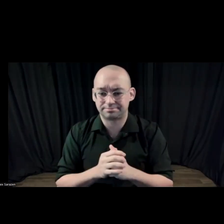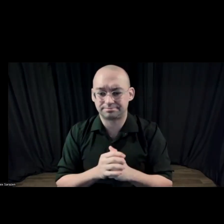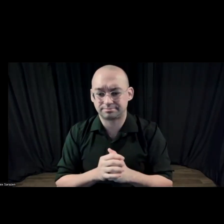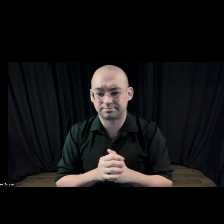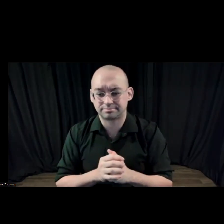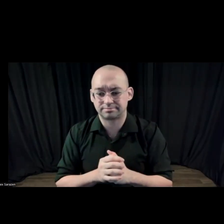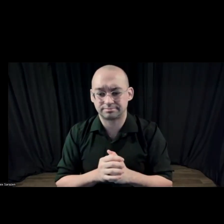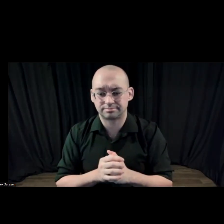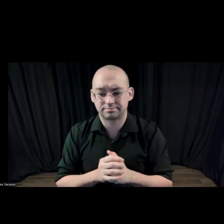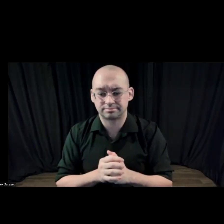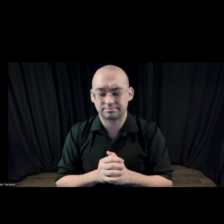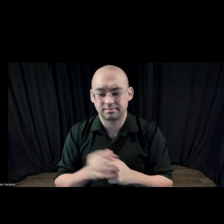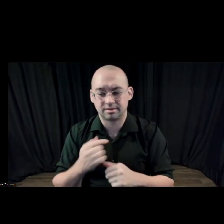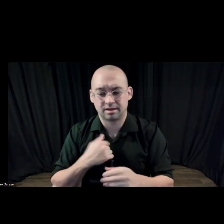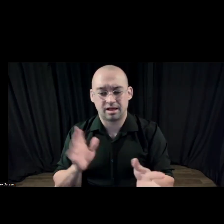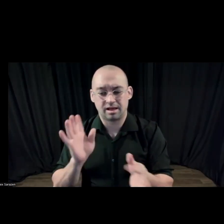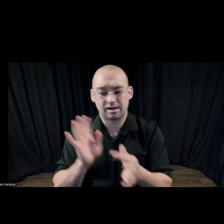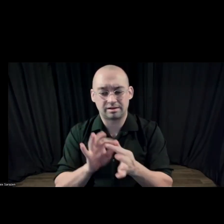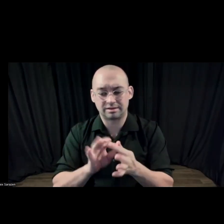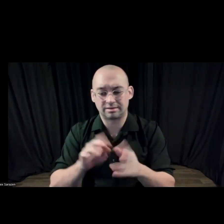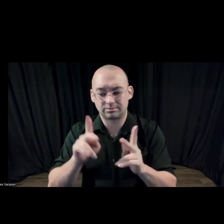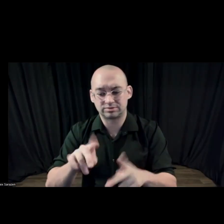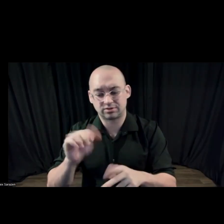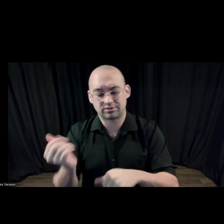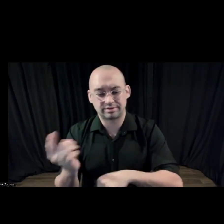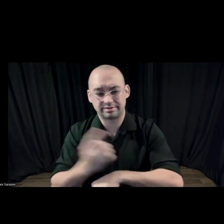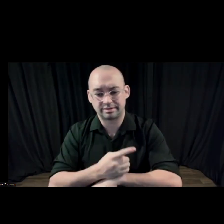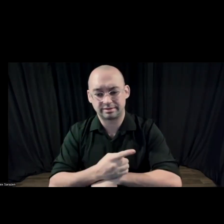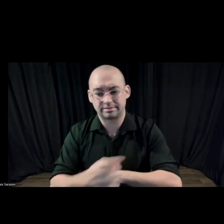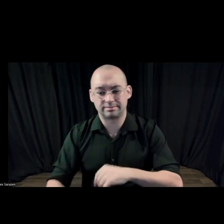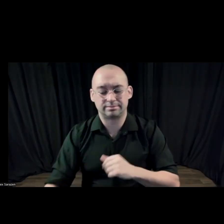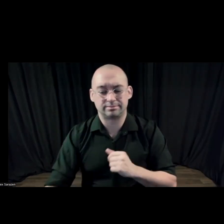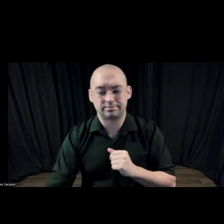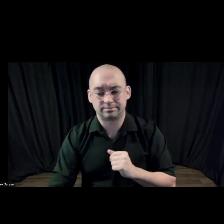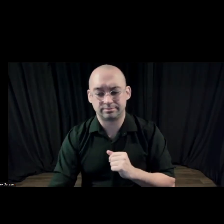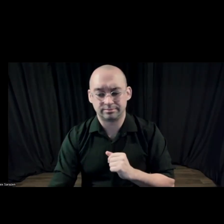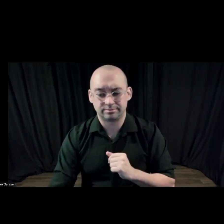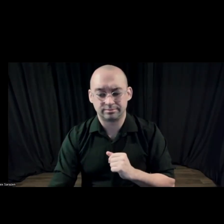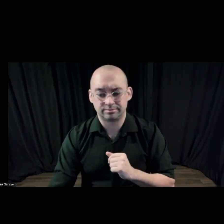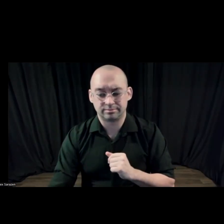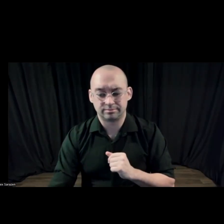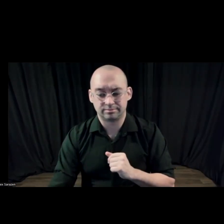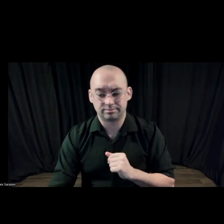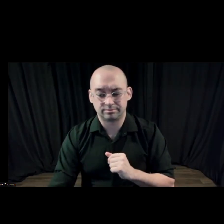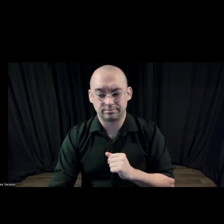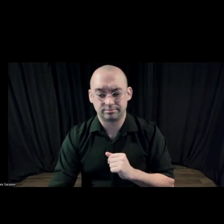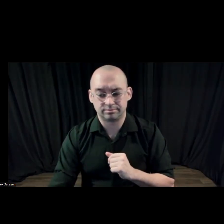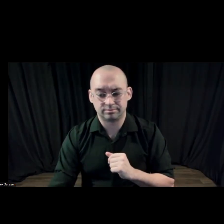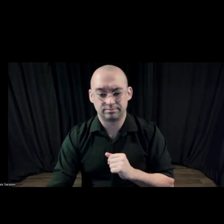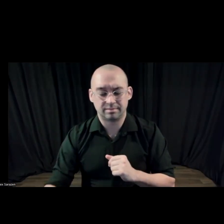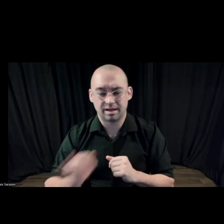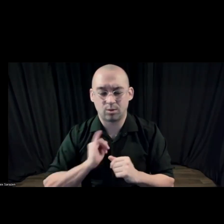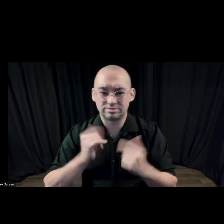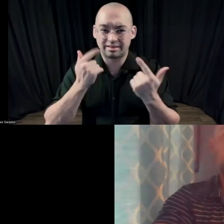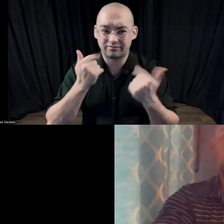I reached out to Barbara the other day, who has been my point of contact for this meeting, and I was laughing a little about